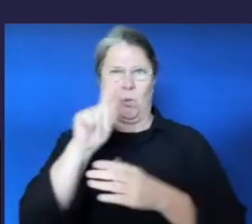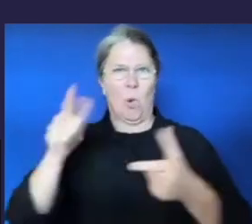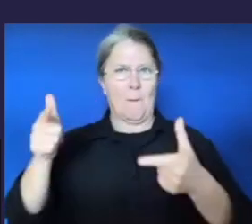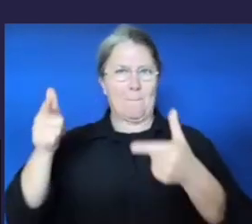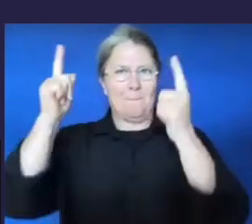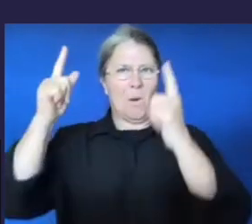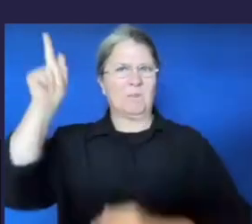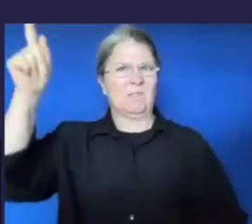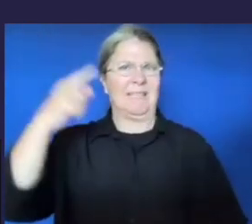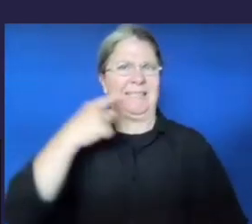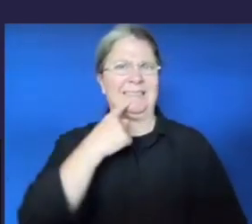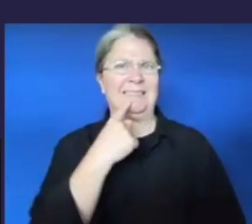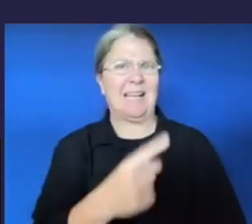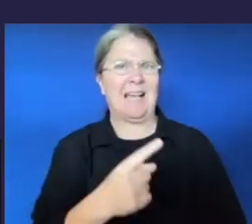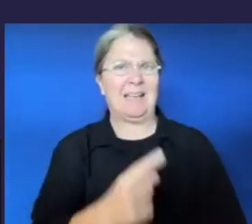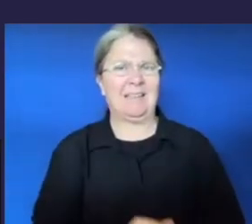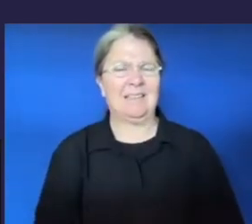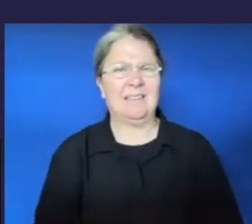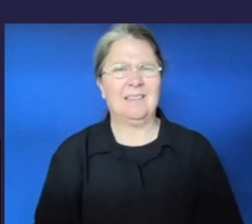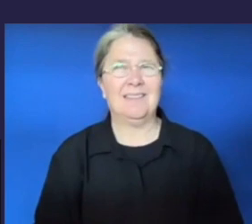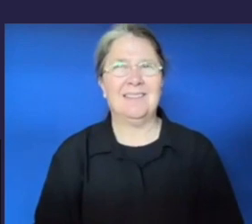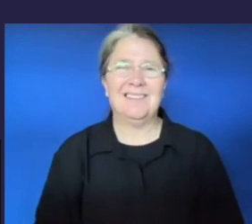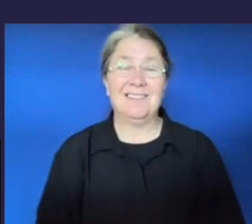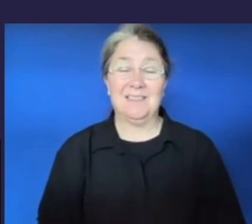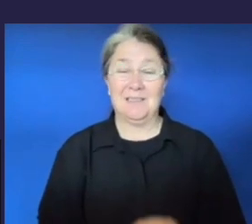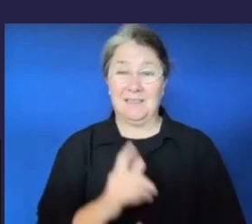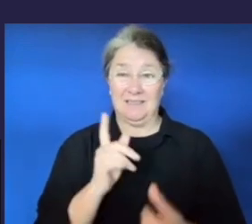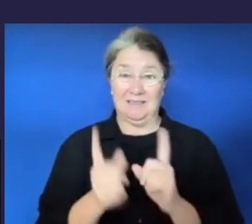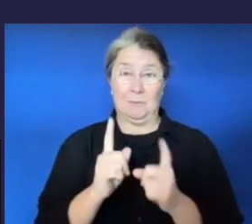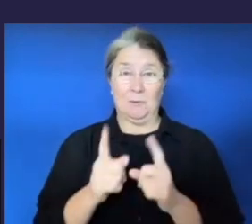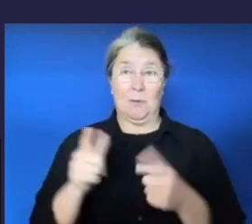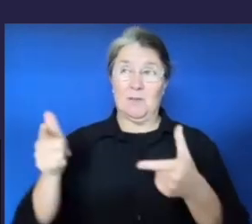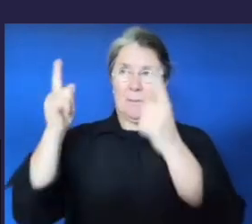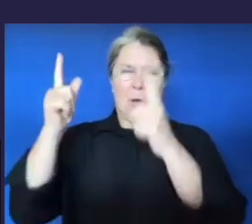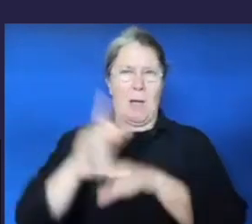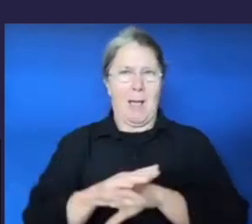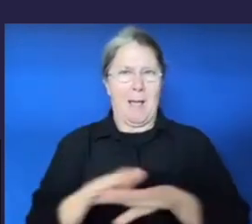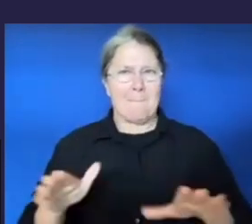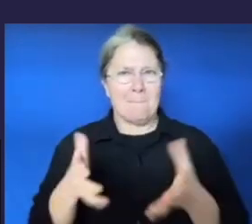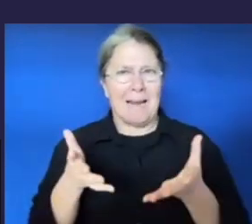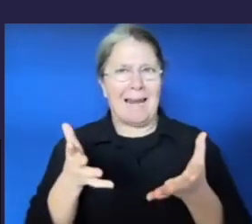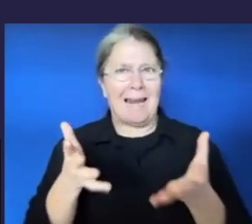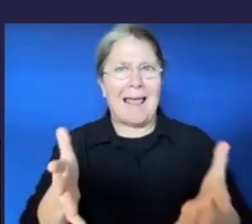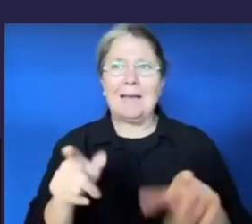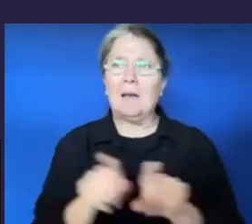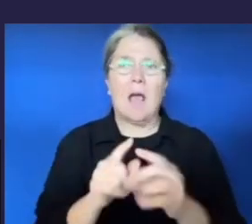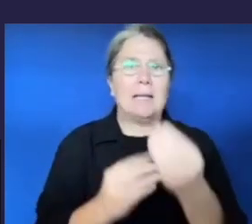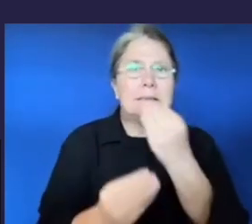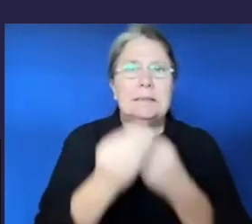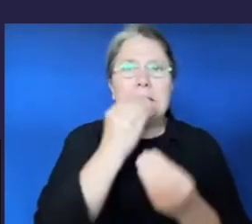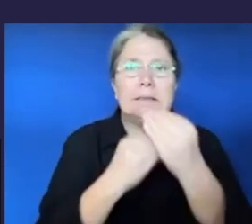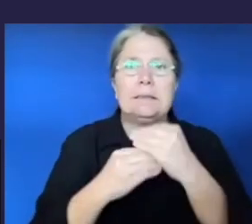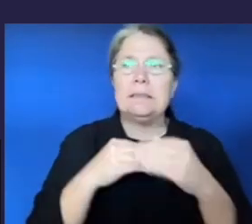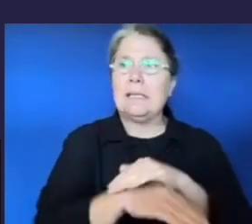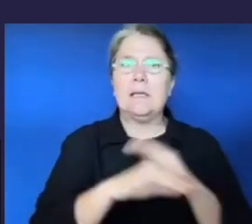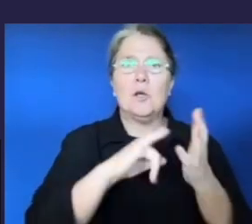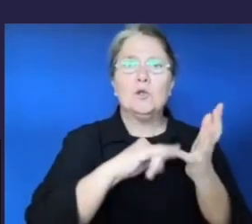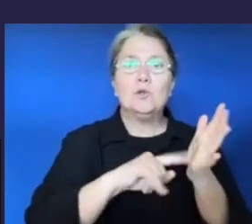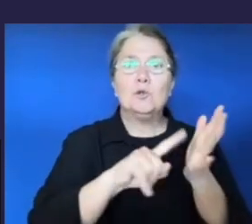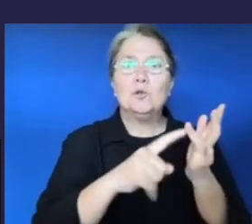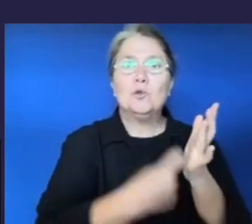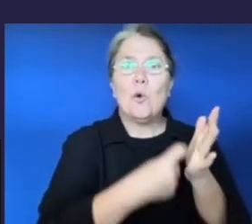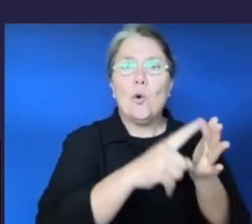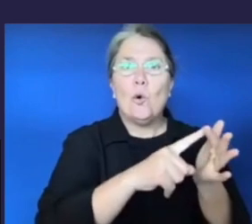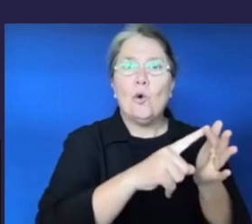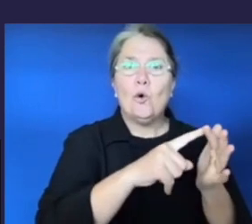customs are problematic because they are not officially allowed. Eating some of the food in a storeroom or extending a break time unofficially by